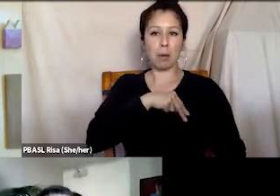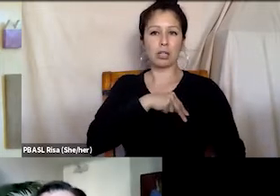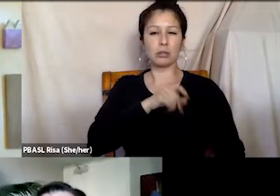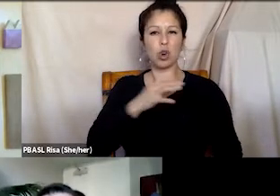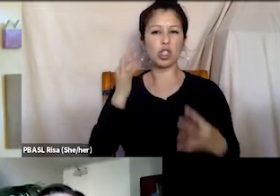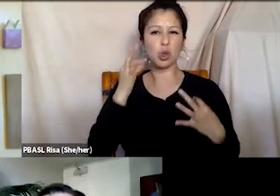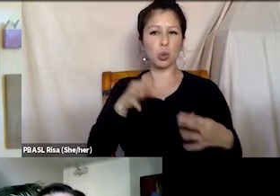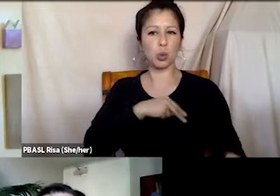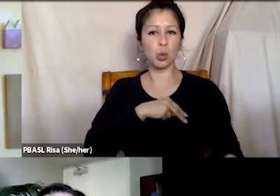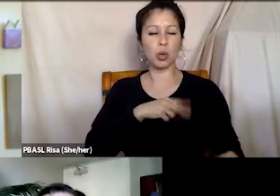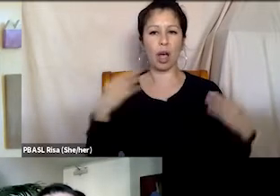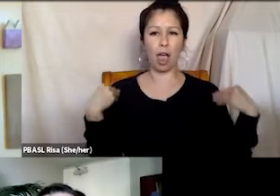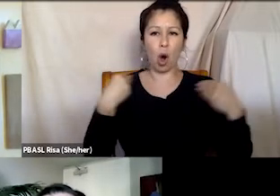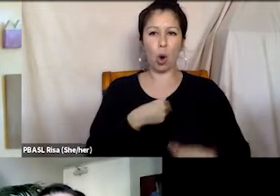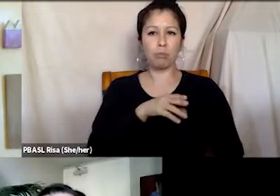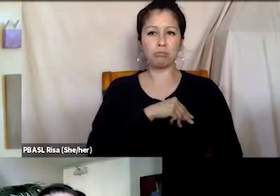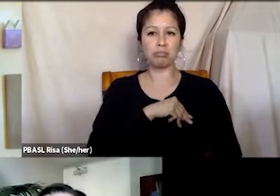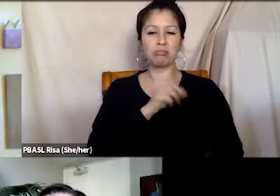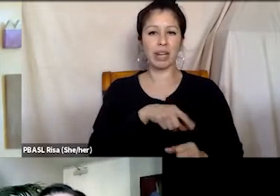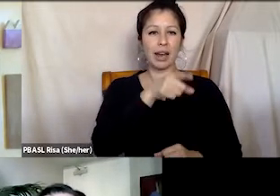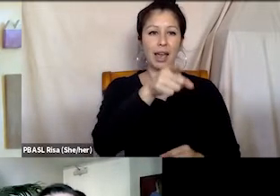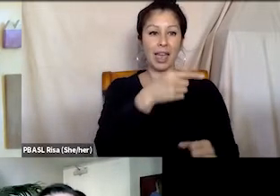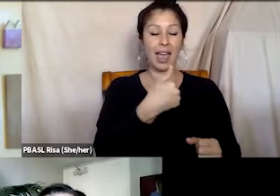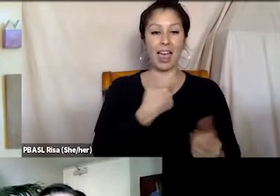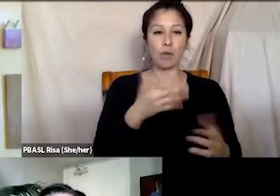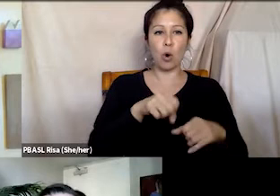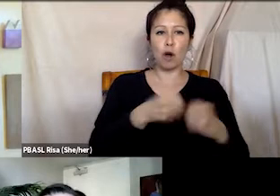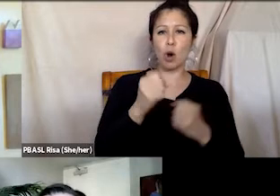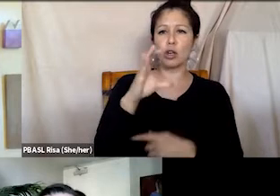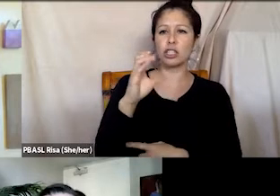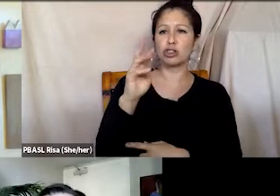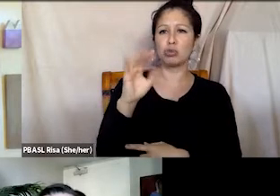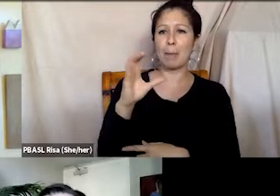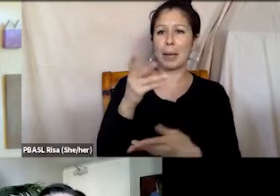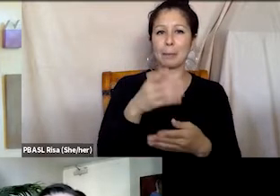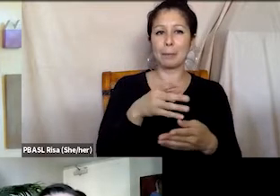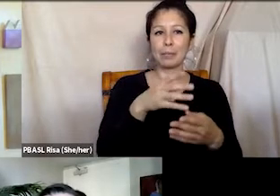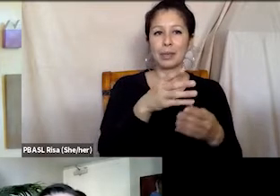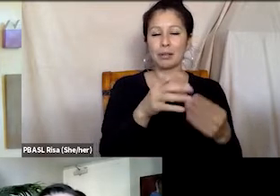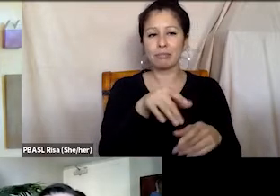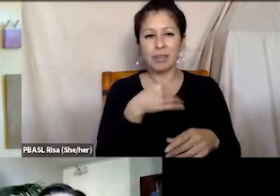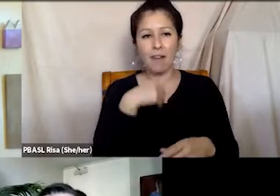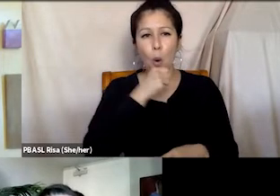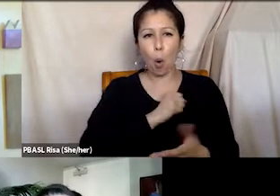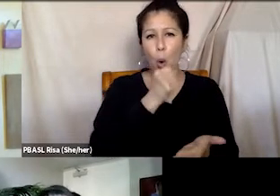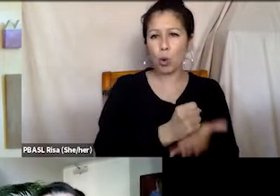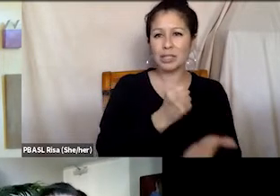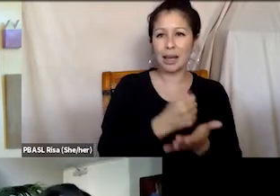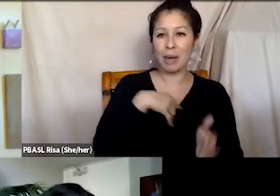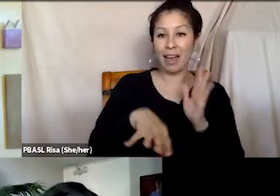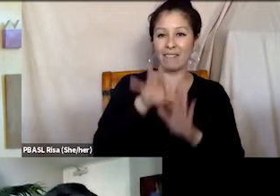jewelry you would wear on a coat. And it combines broken ceramic pieces, an old stamp that I